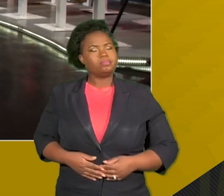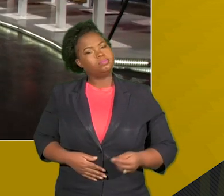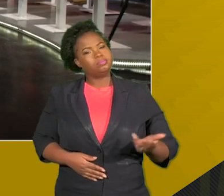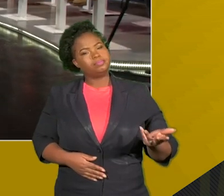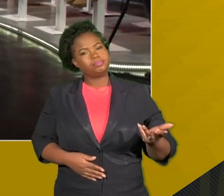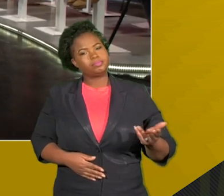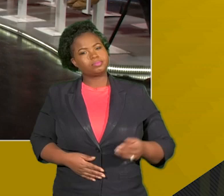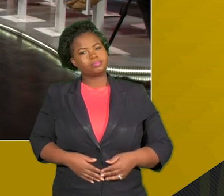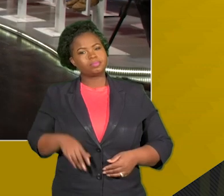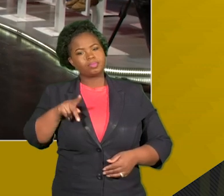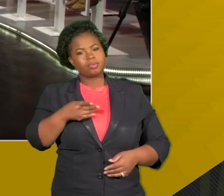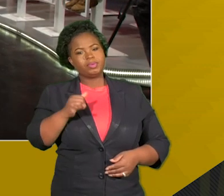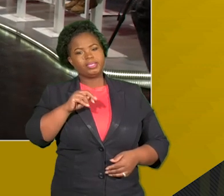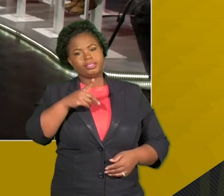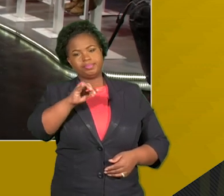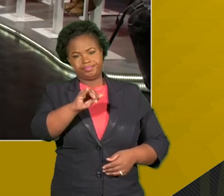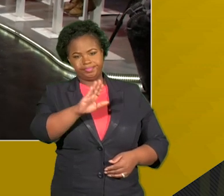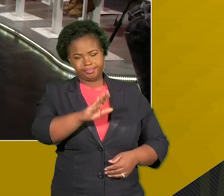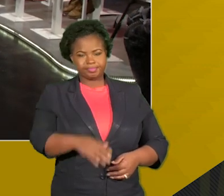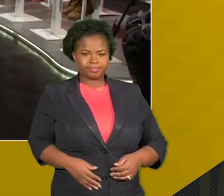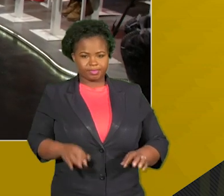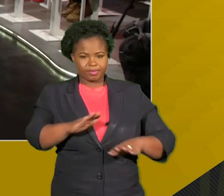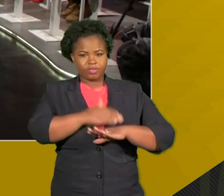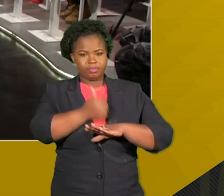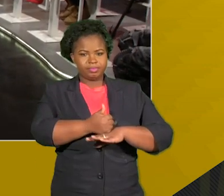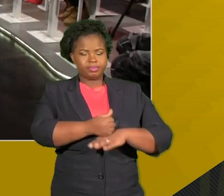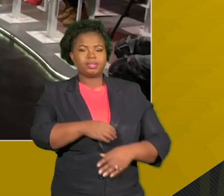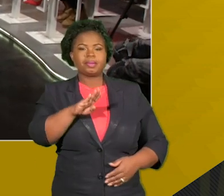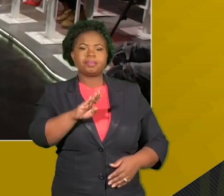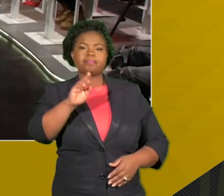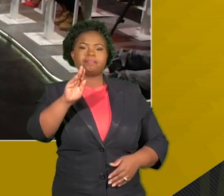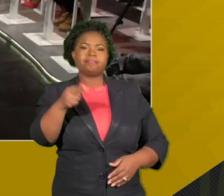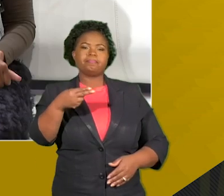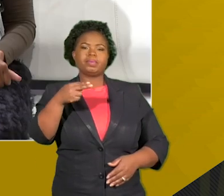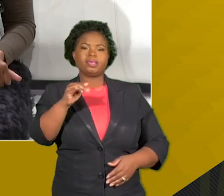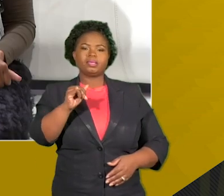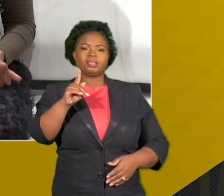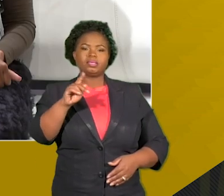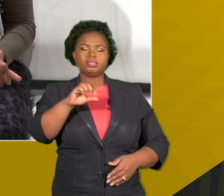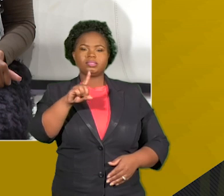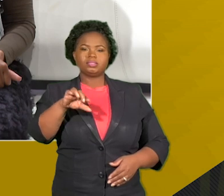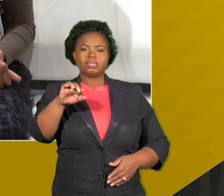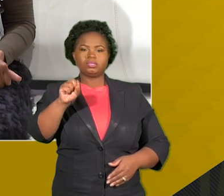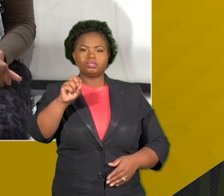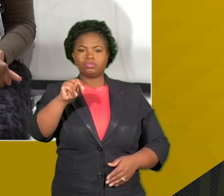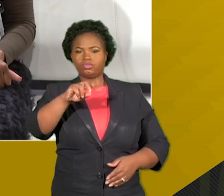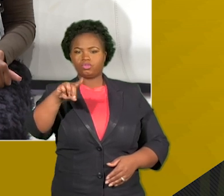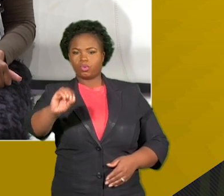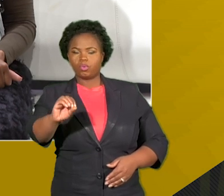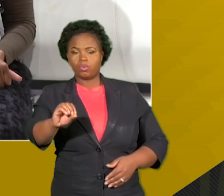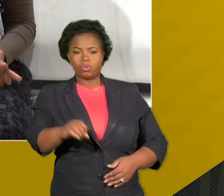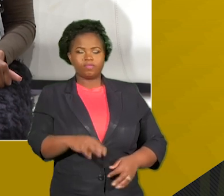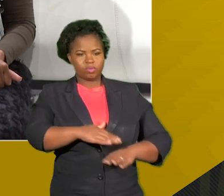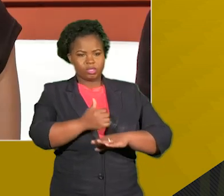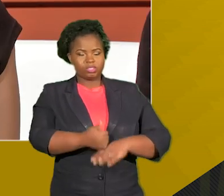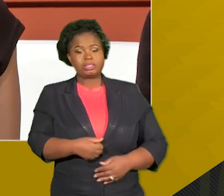comment to Sis Pindi. Beggy Zizo Foundation. Beggy Zenzo. Beggy Zenzo. Yes. Was it Kamagaba Bwako? Yes, it was my